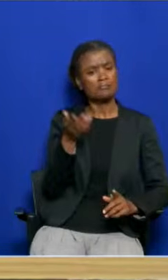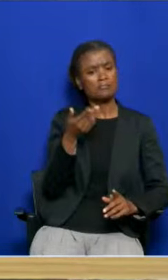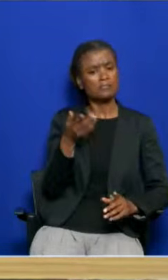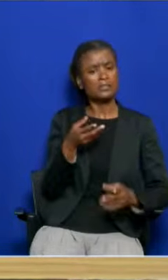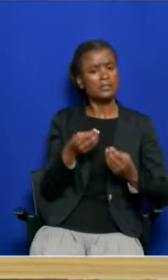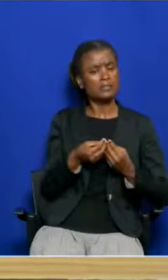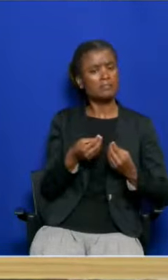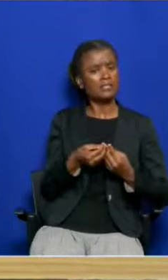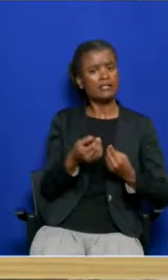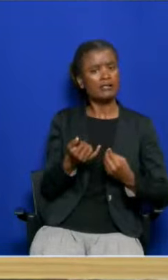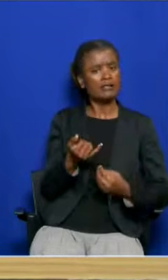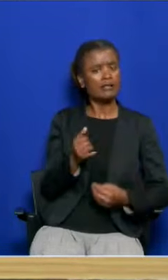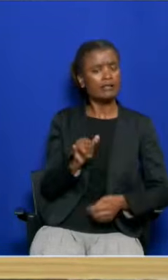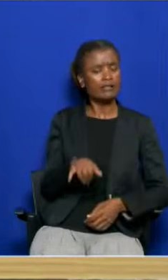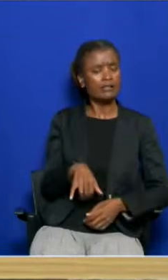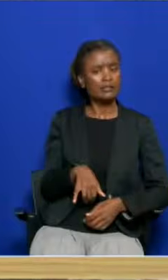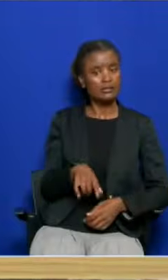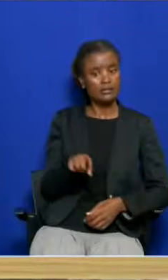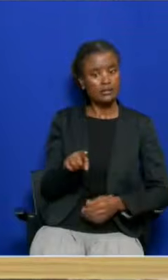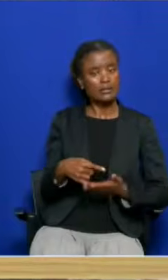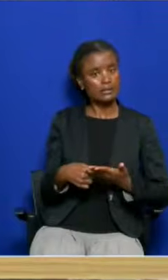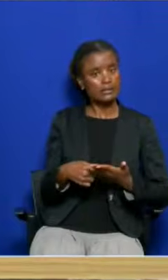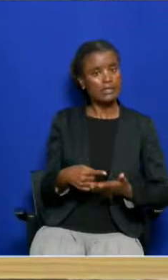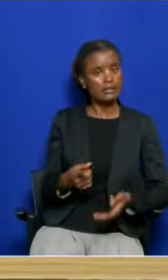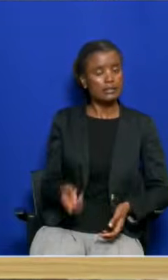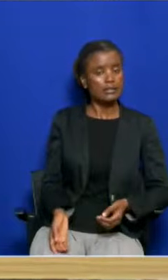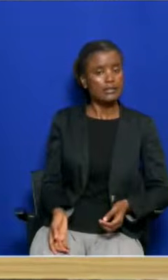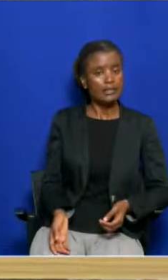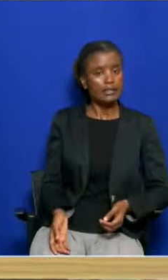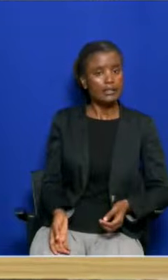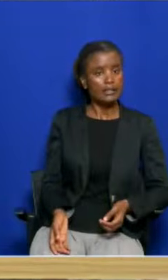was discussed there. Hey, check, I heard